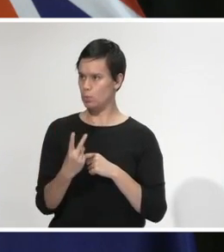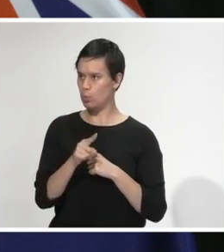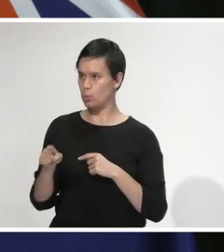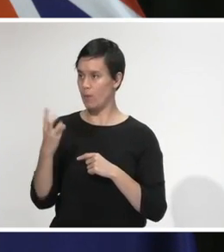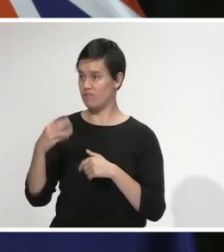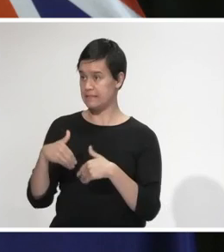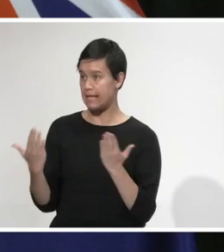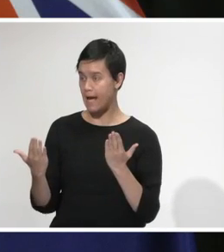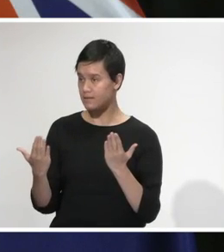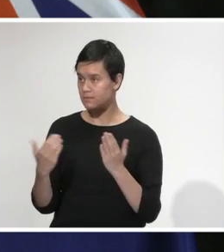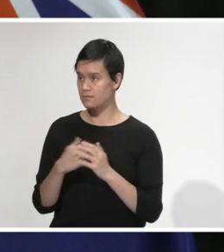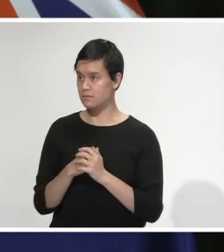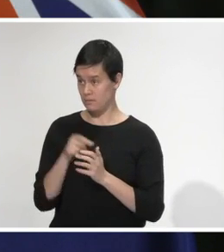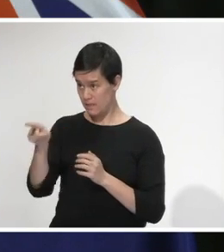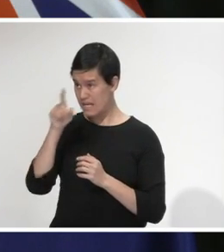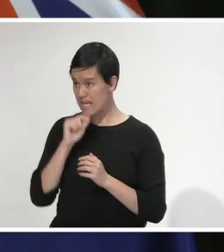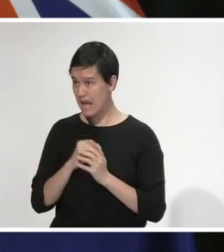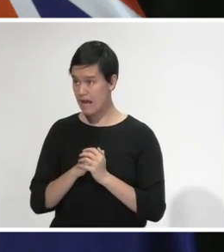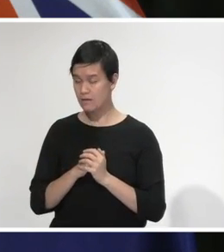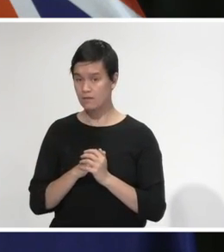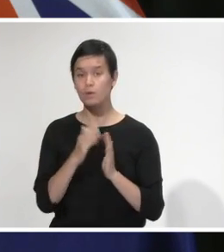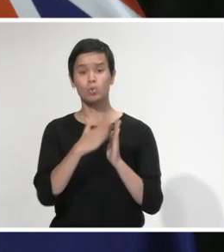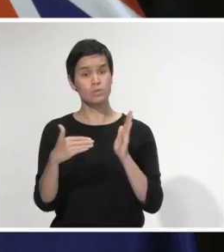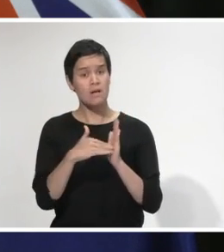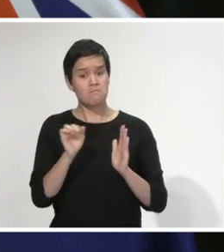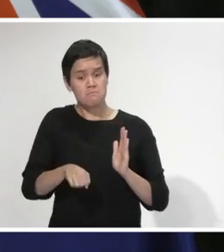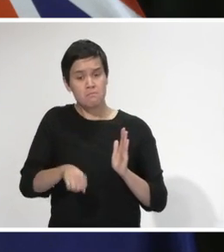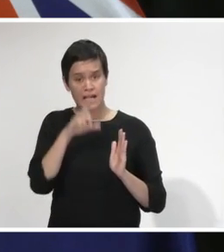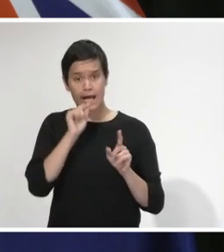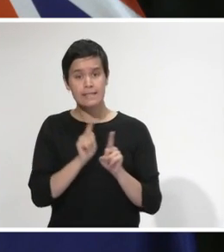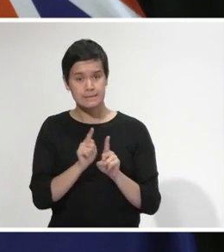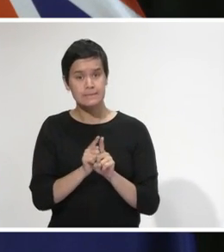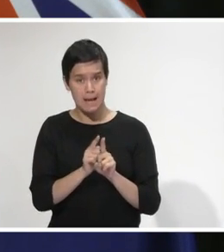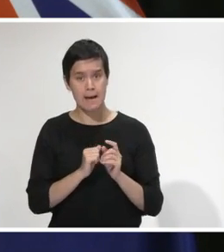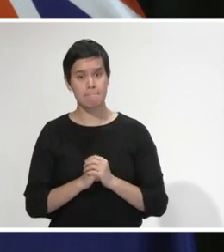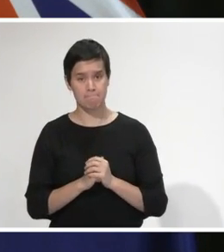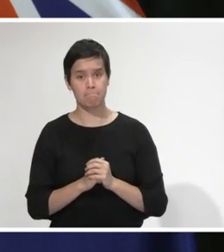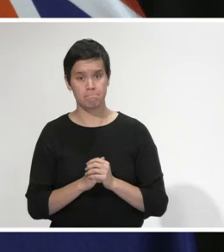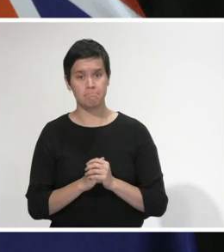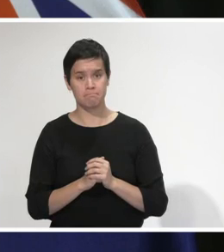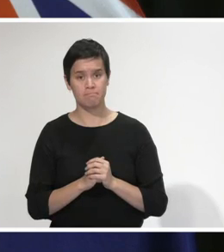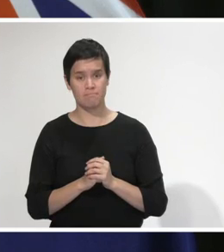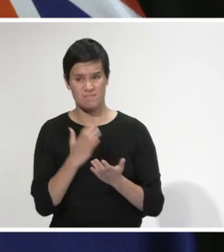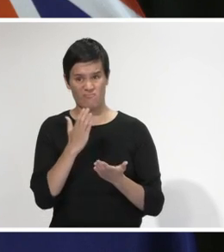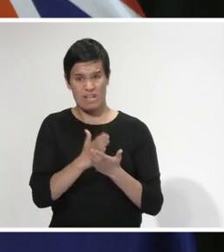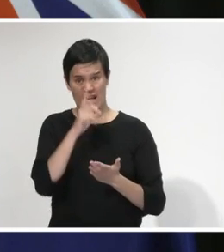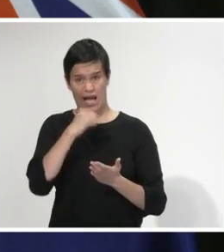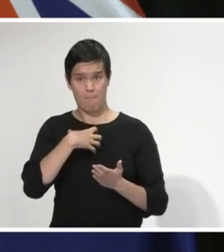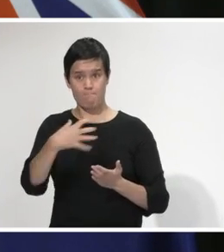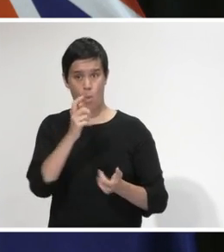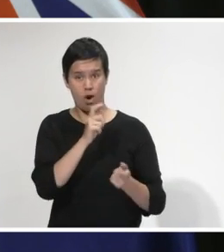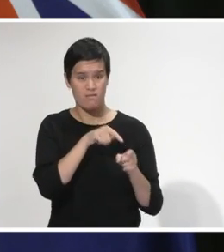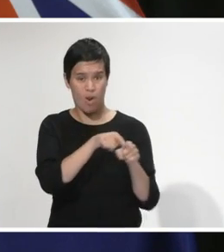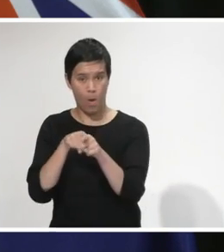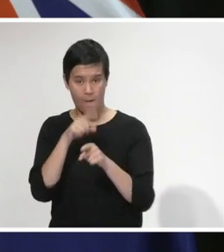is lifted? Yes, we're at that capacity now. We're at that capacity with the current number of cases, or even more. What we want to make sure is that we're